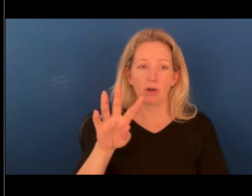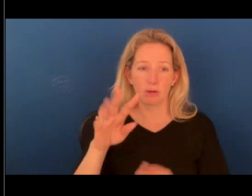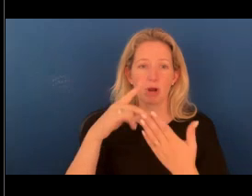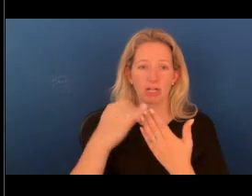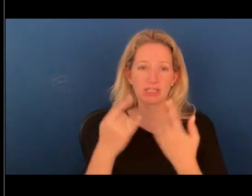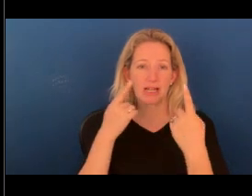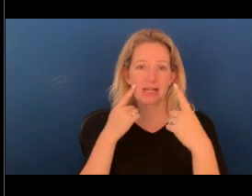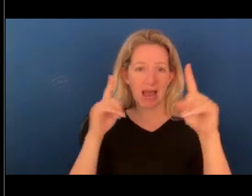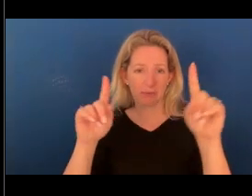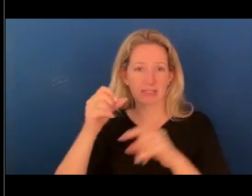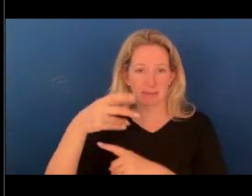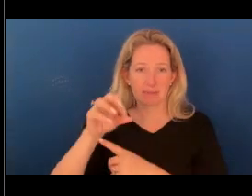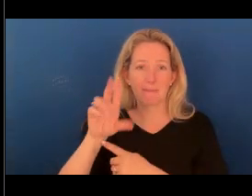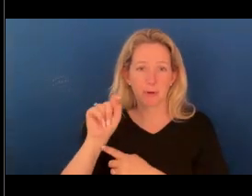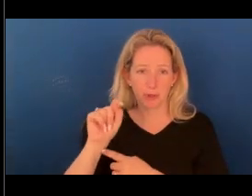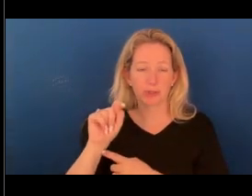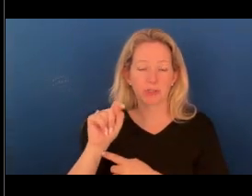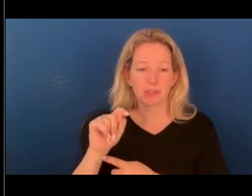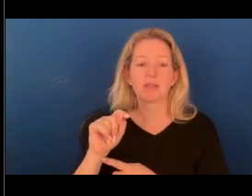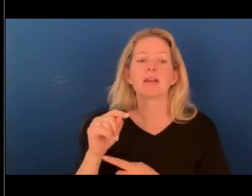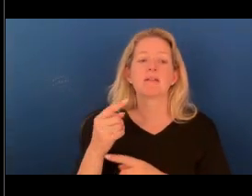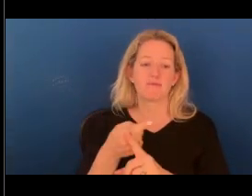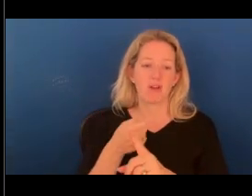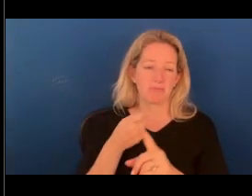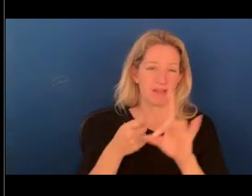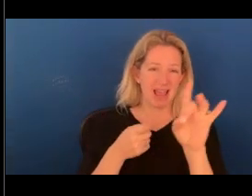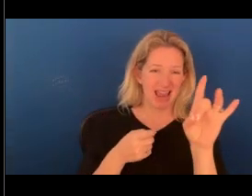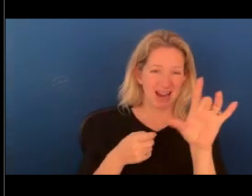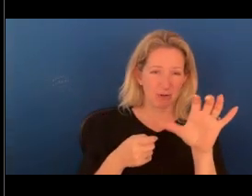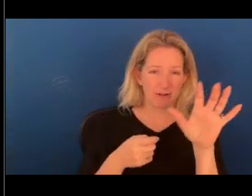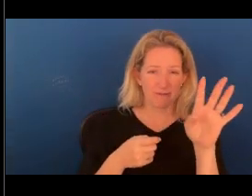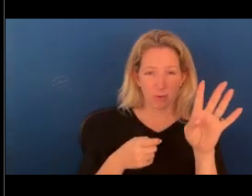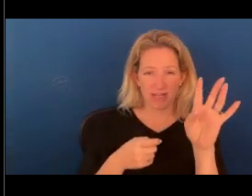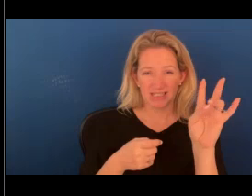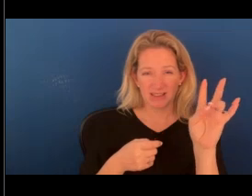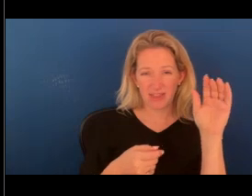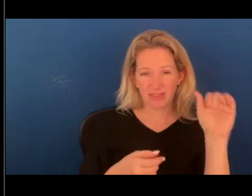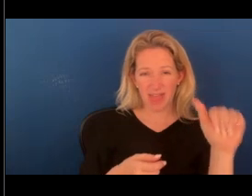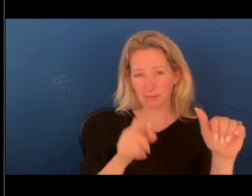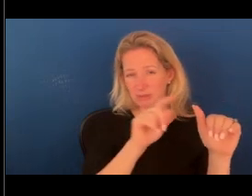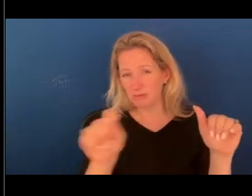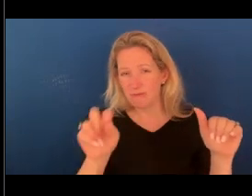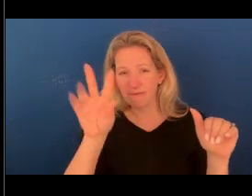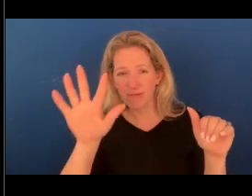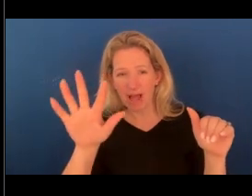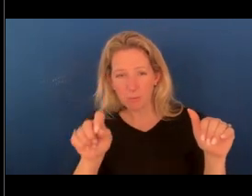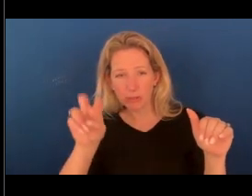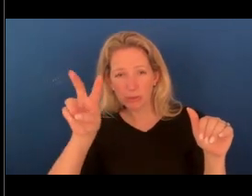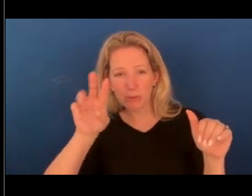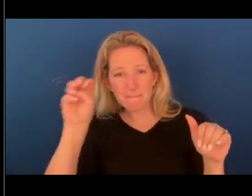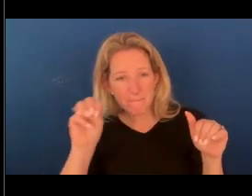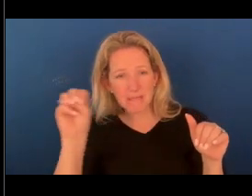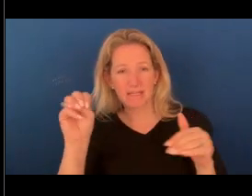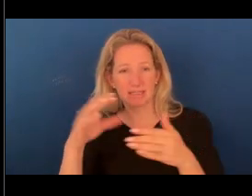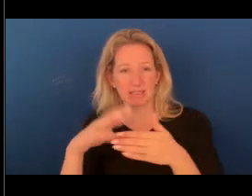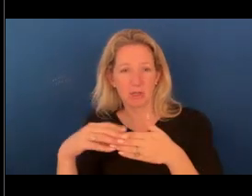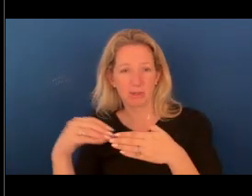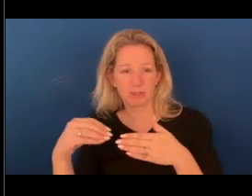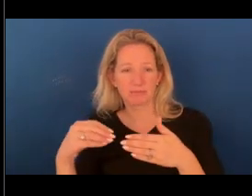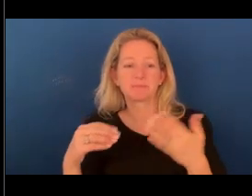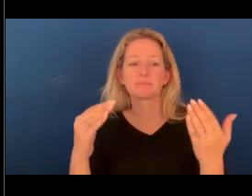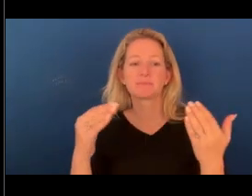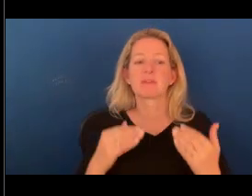1 sub-award project that leverage from $847,000 to $5.2 million. And for interception technology, we selected